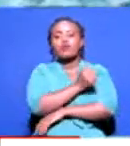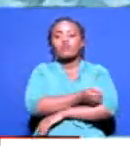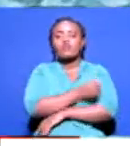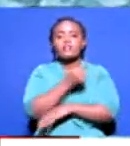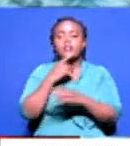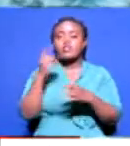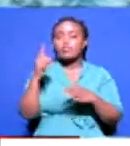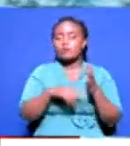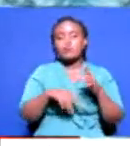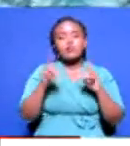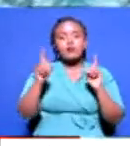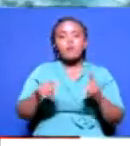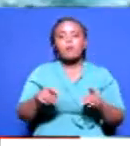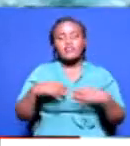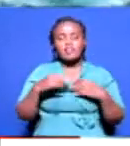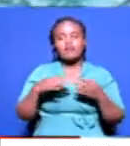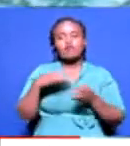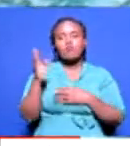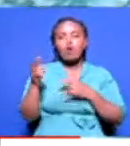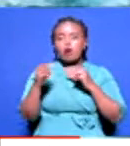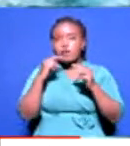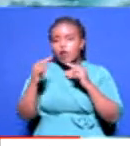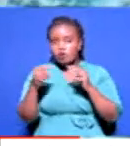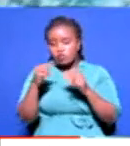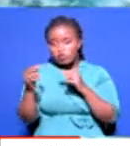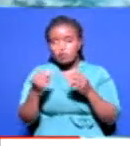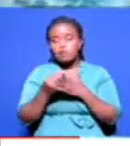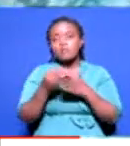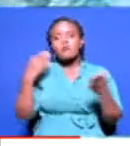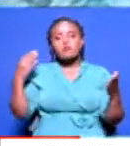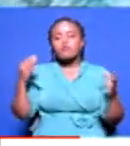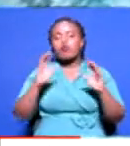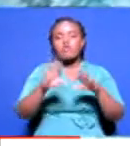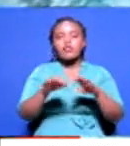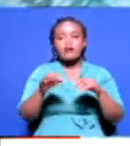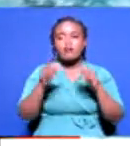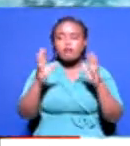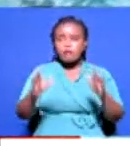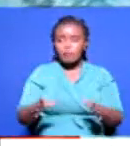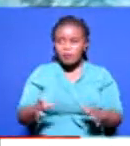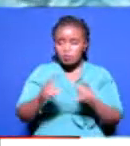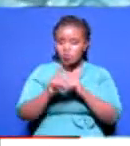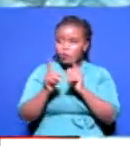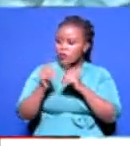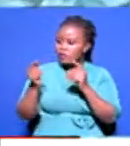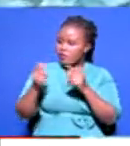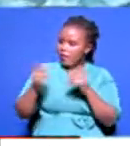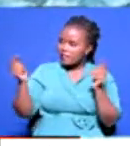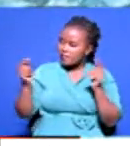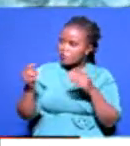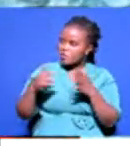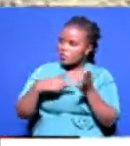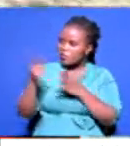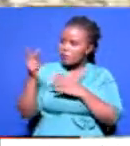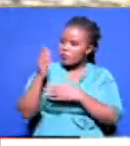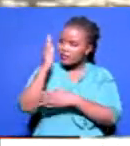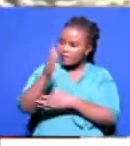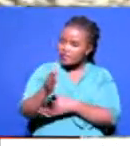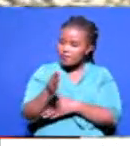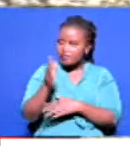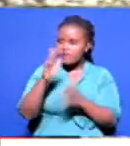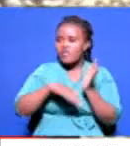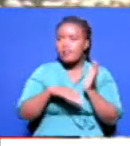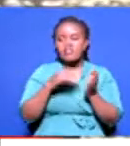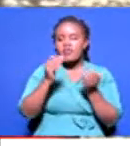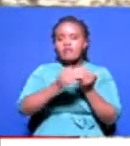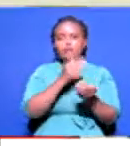before the payment system is put in place to ensure prompt payment of farmers, and is against farmers being paid directly, rather preferring payment